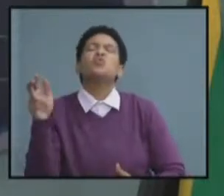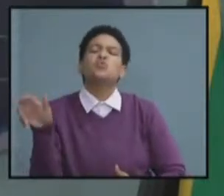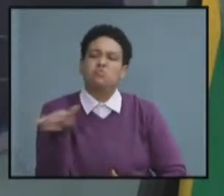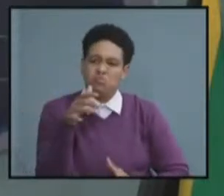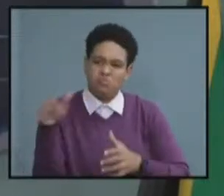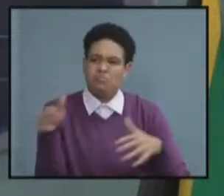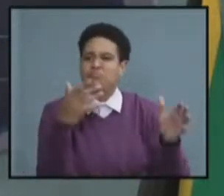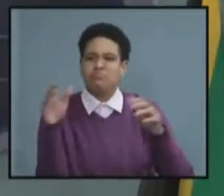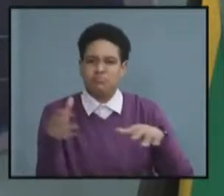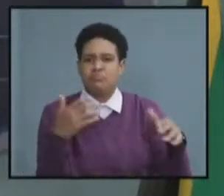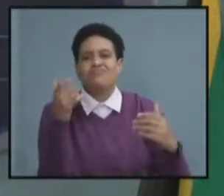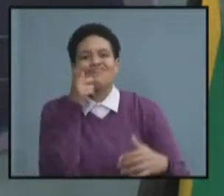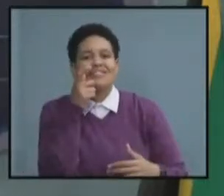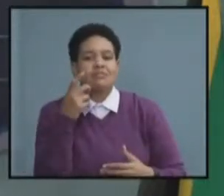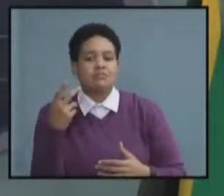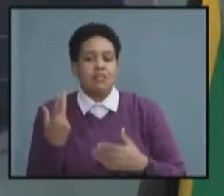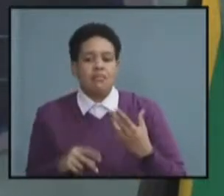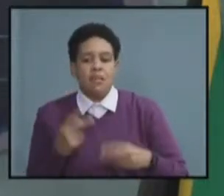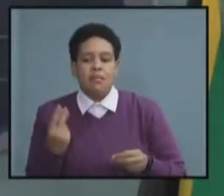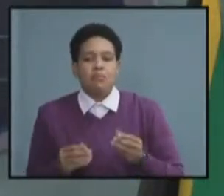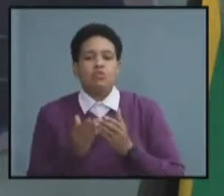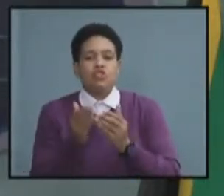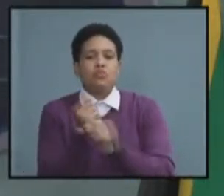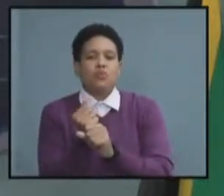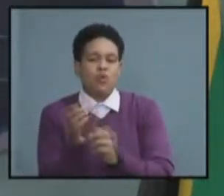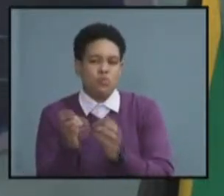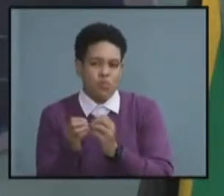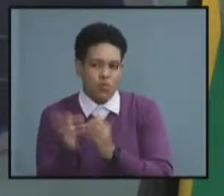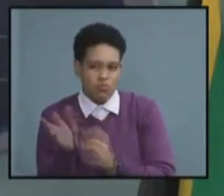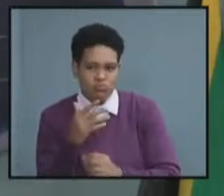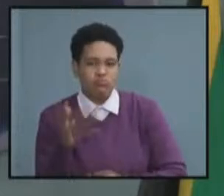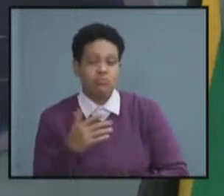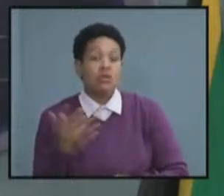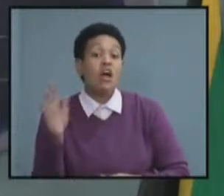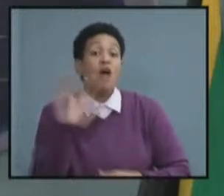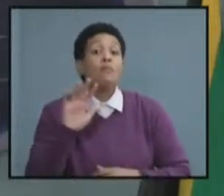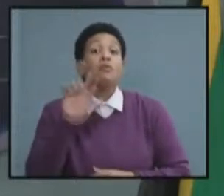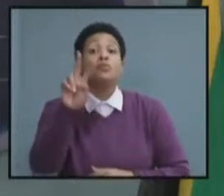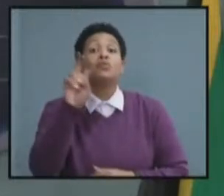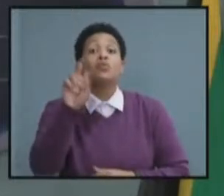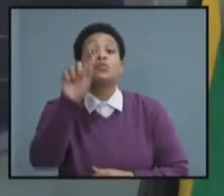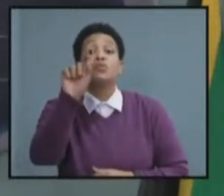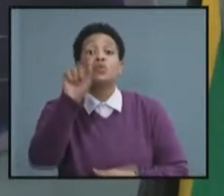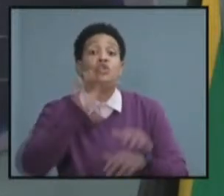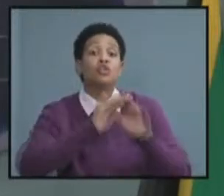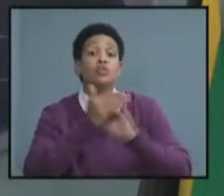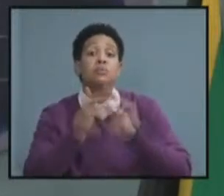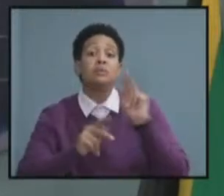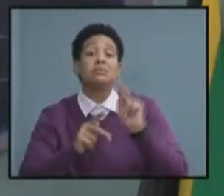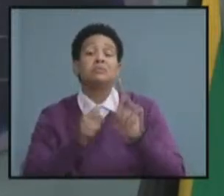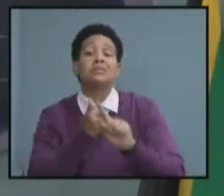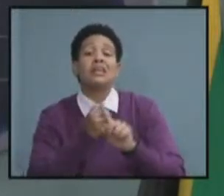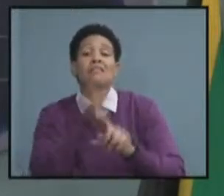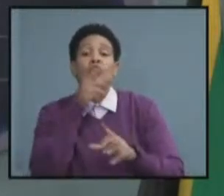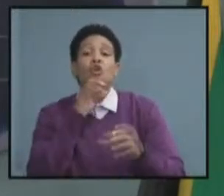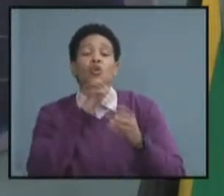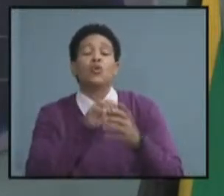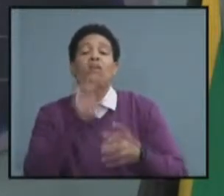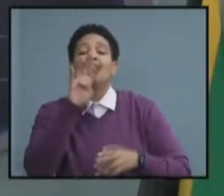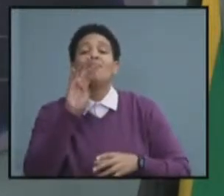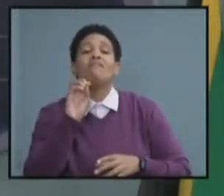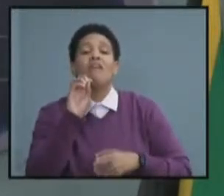workers. In addition, approximately 220 Jamaicans, including